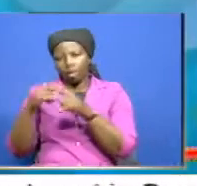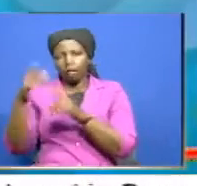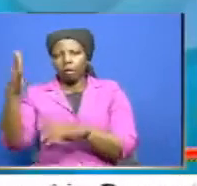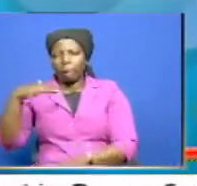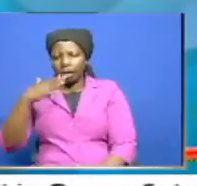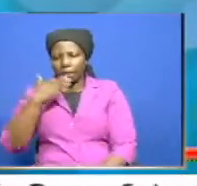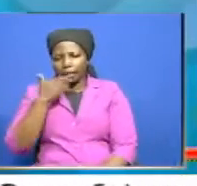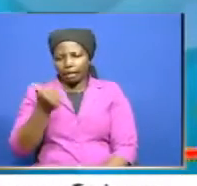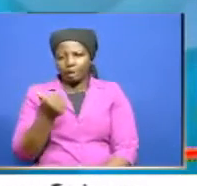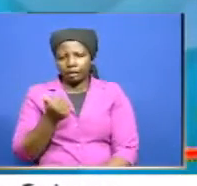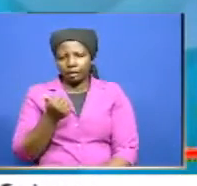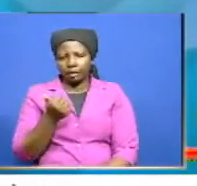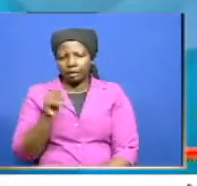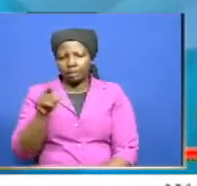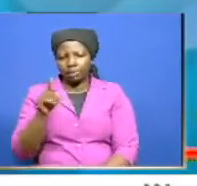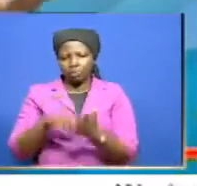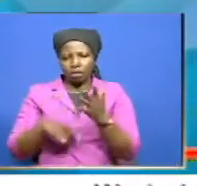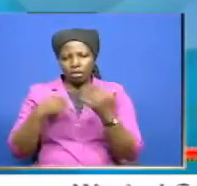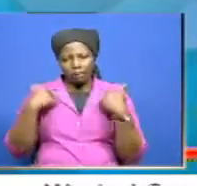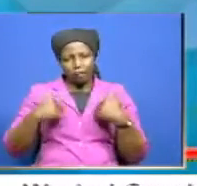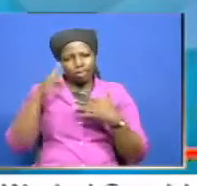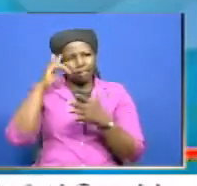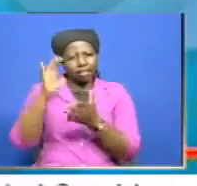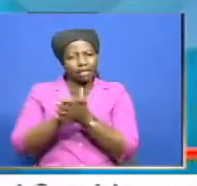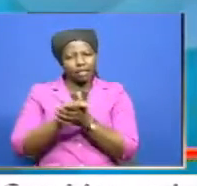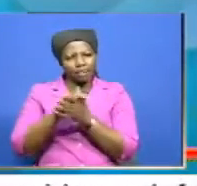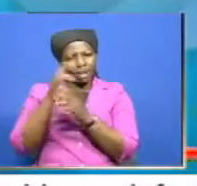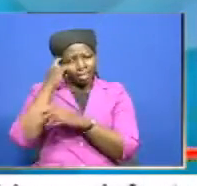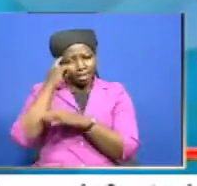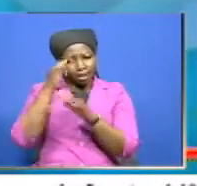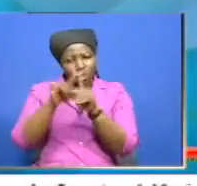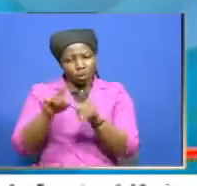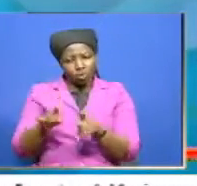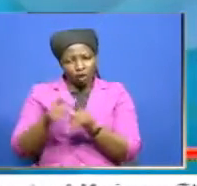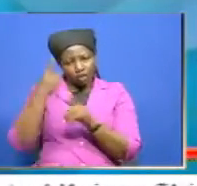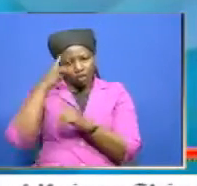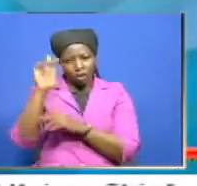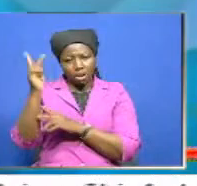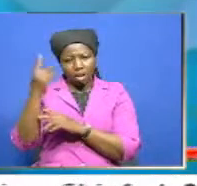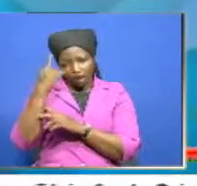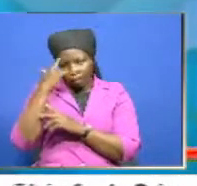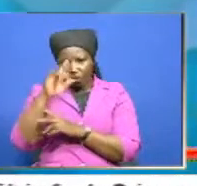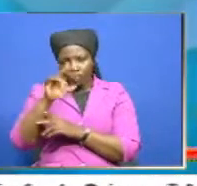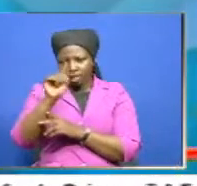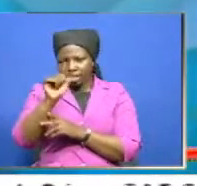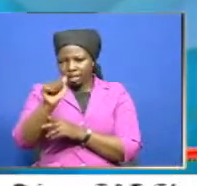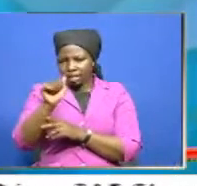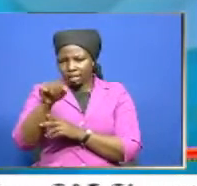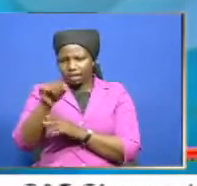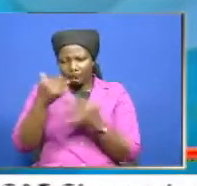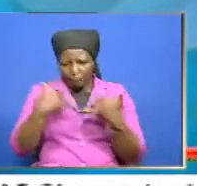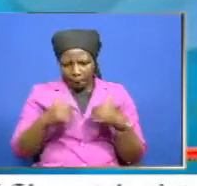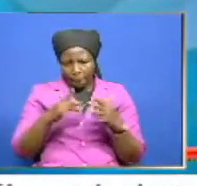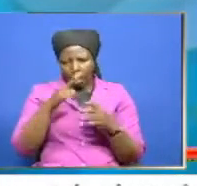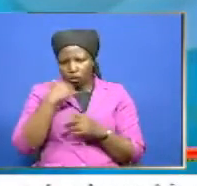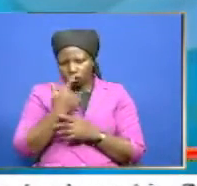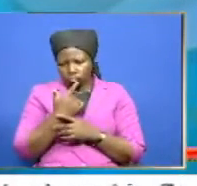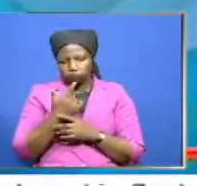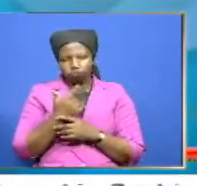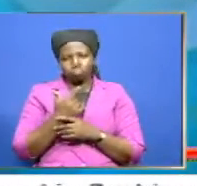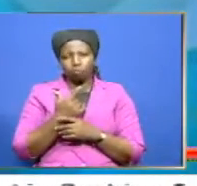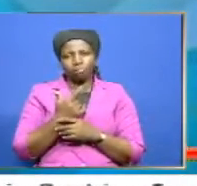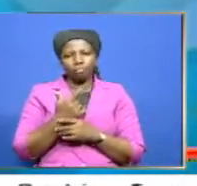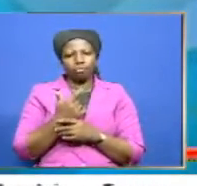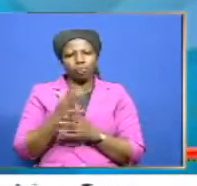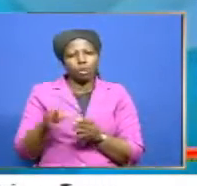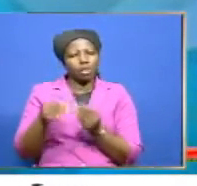that's what I believe. I mean, I think for Kenya also. For the USA, it's like, you know, these are the players you've been put in a position, you know,